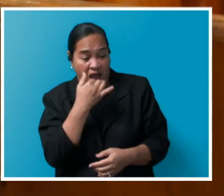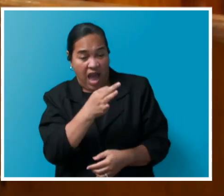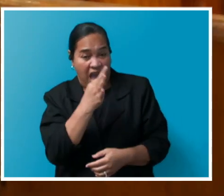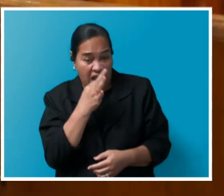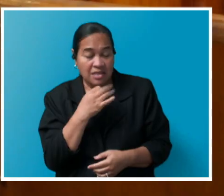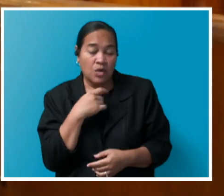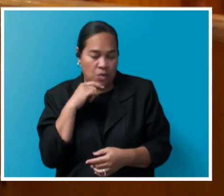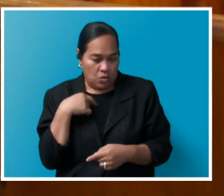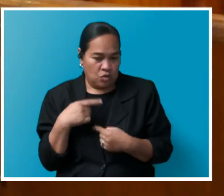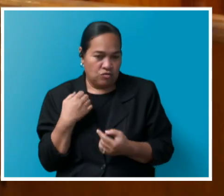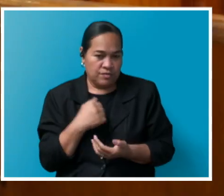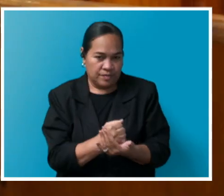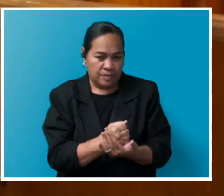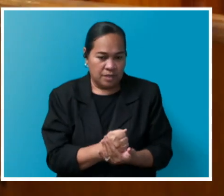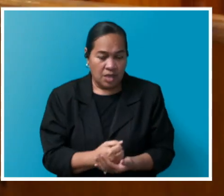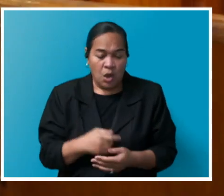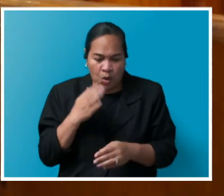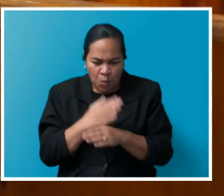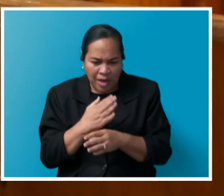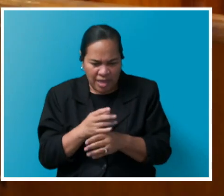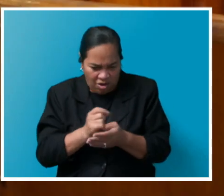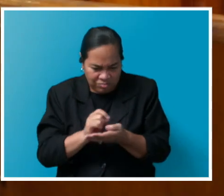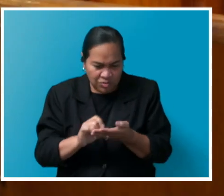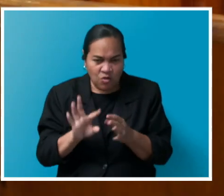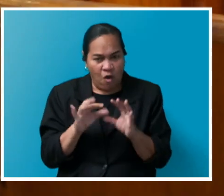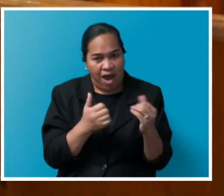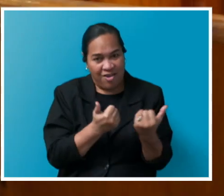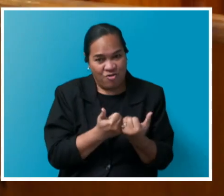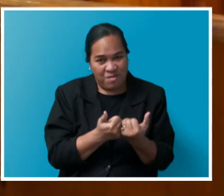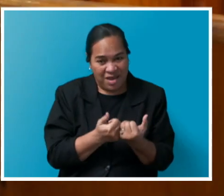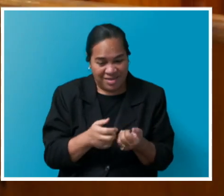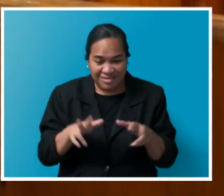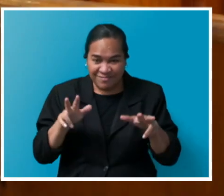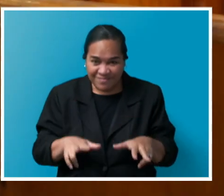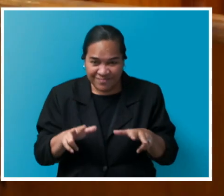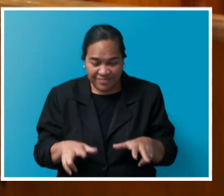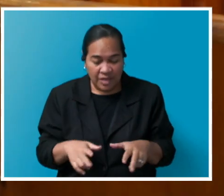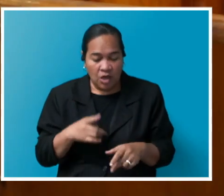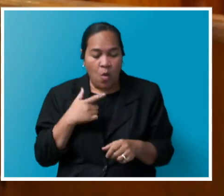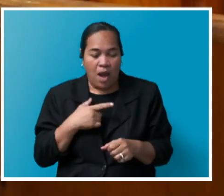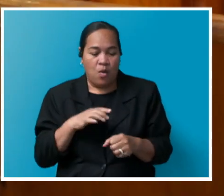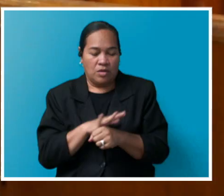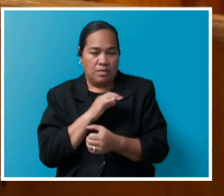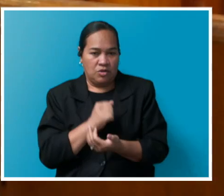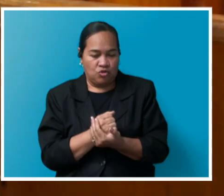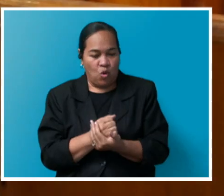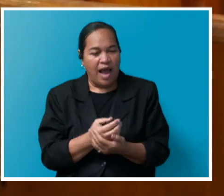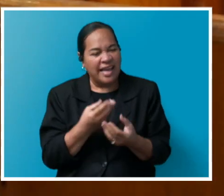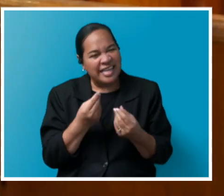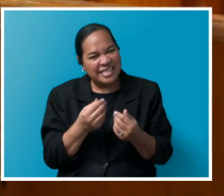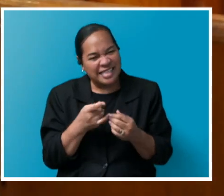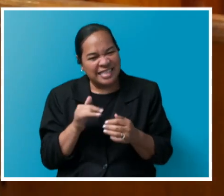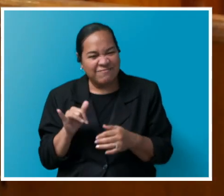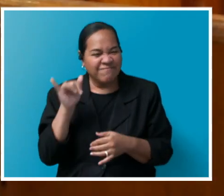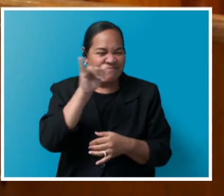are working on a draft agreement between Fiji and the Solomons, and we will ensure ease of movement if there is a need for